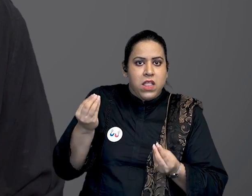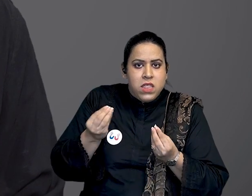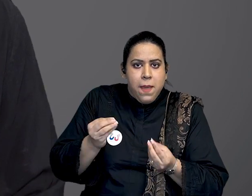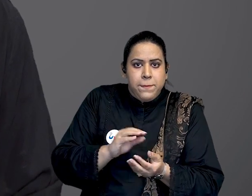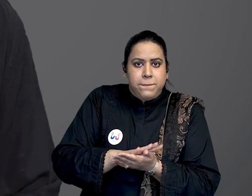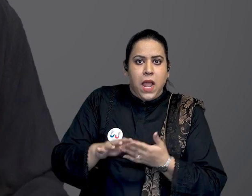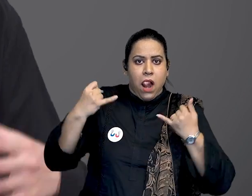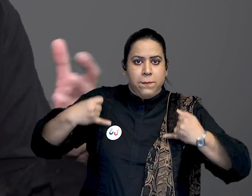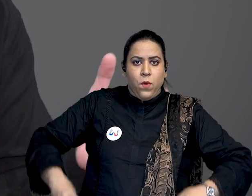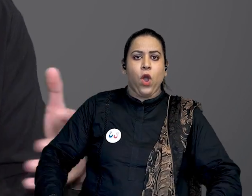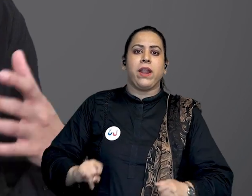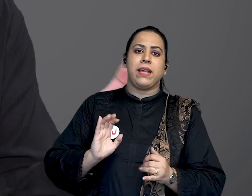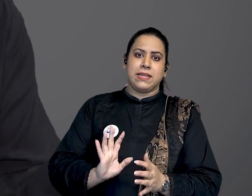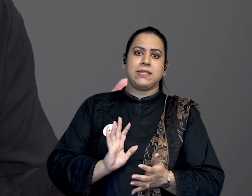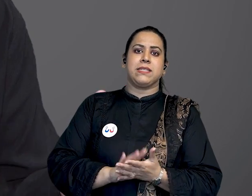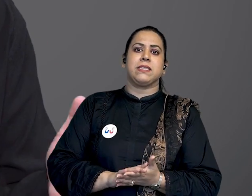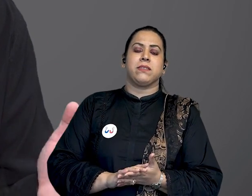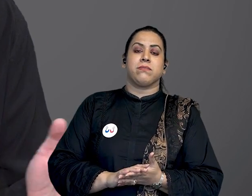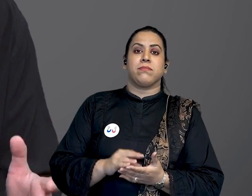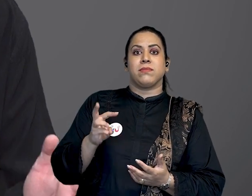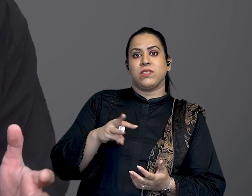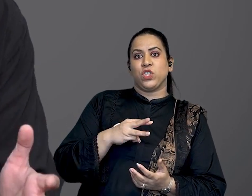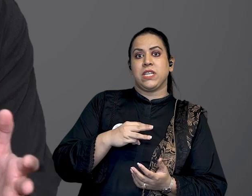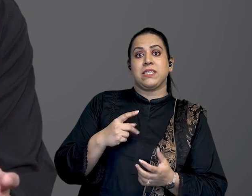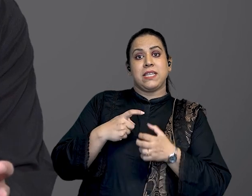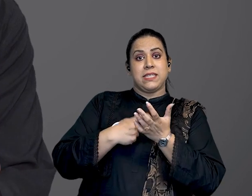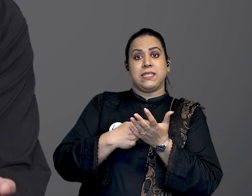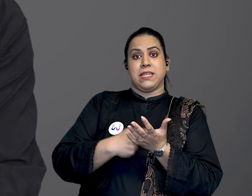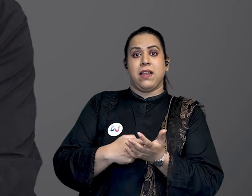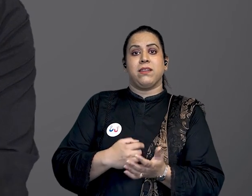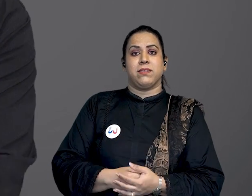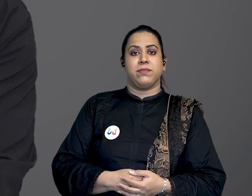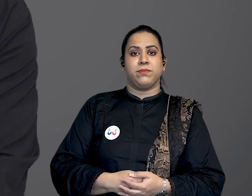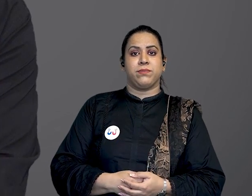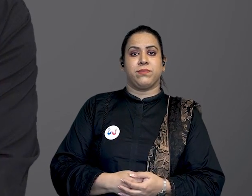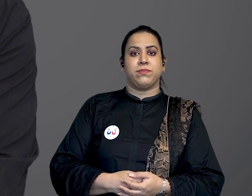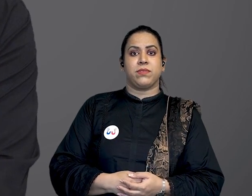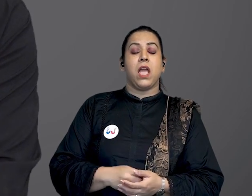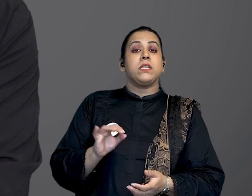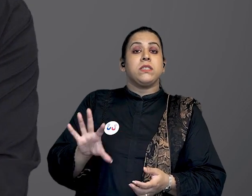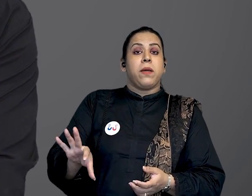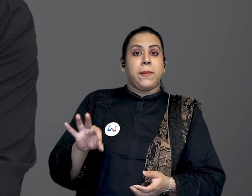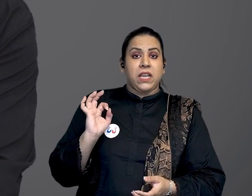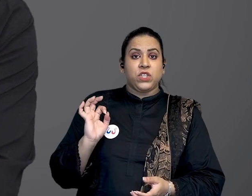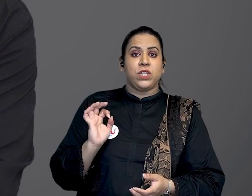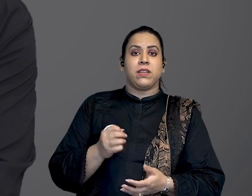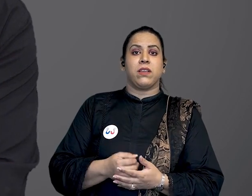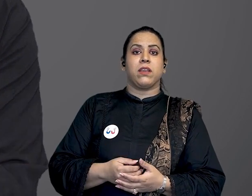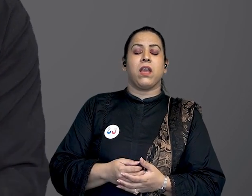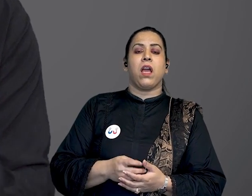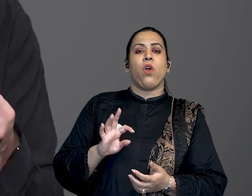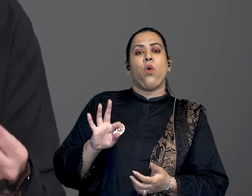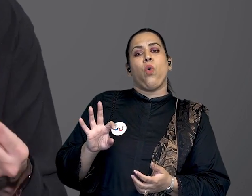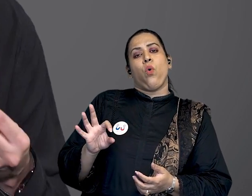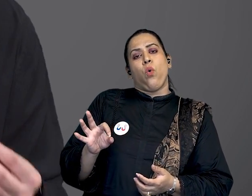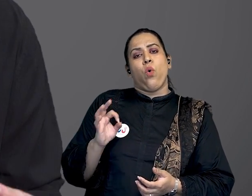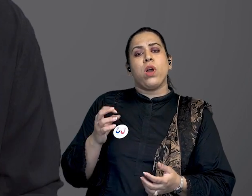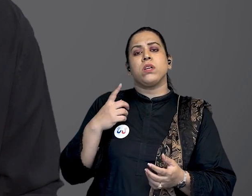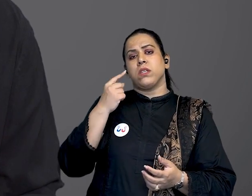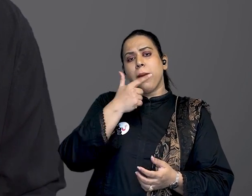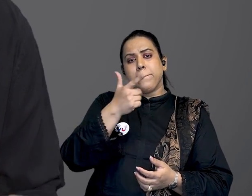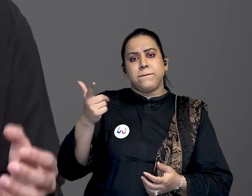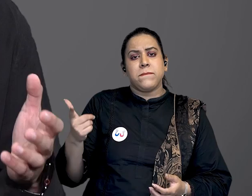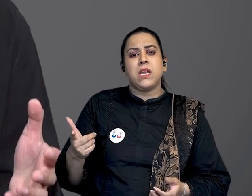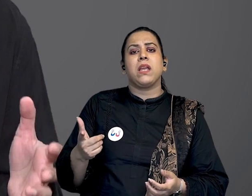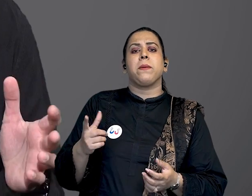as, some people do keto and stuff like that, but understanding that's totally different medical perspective of why you should do what. But the most important